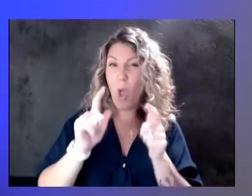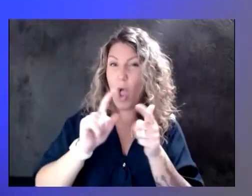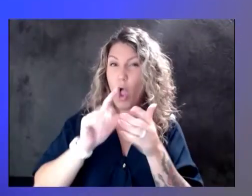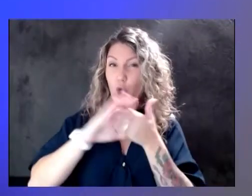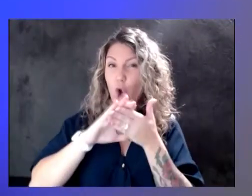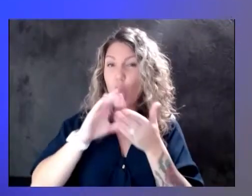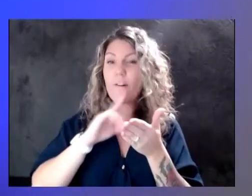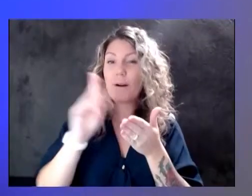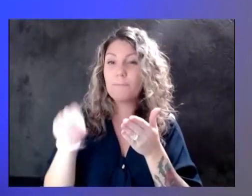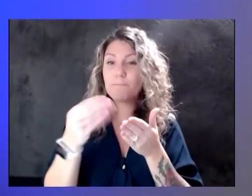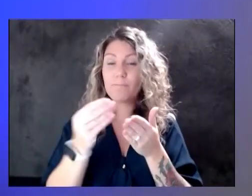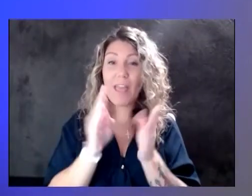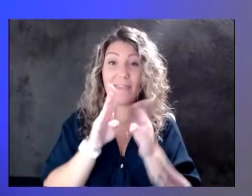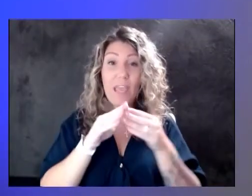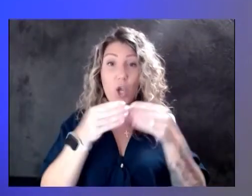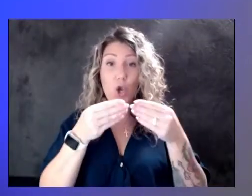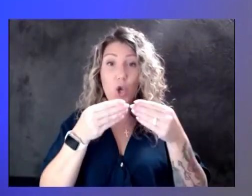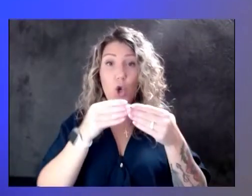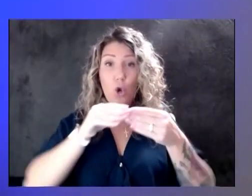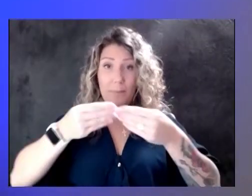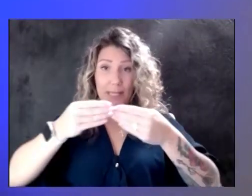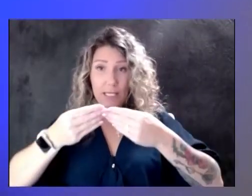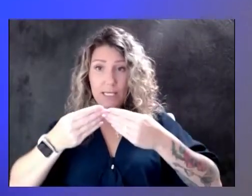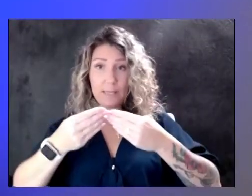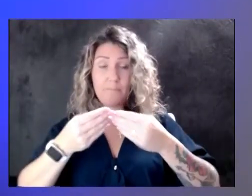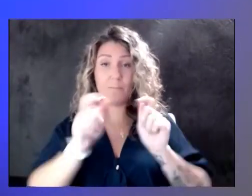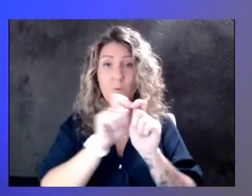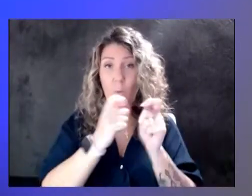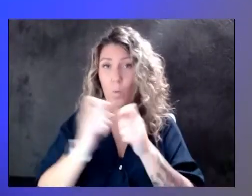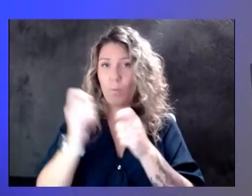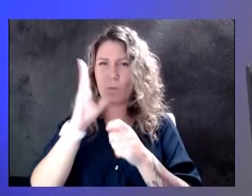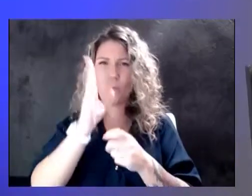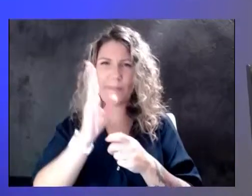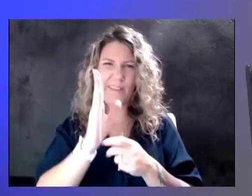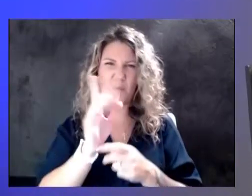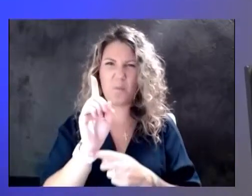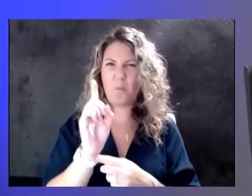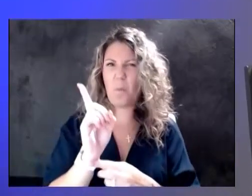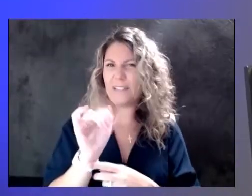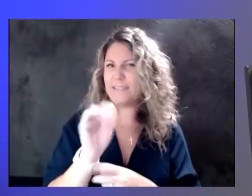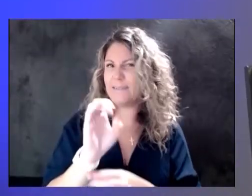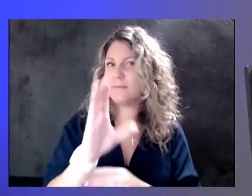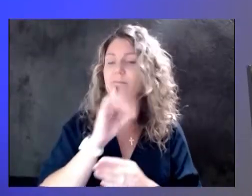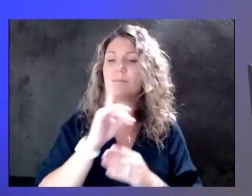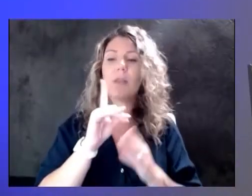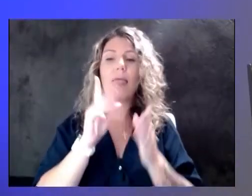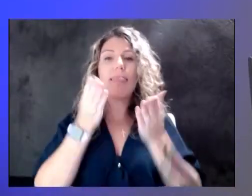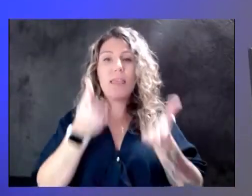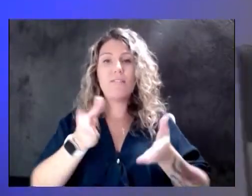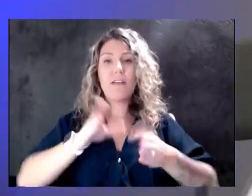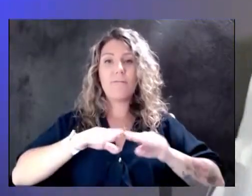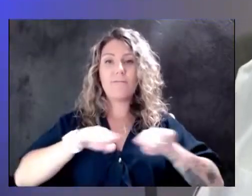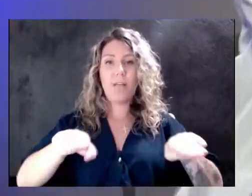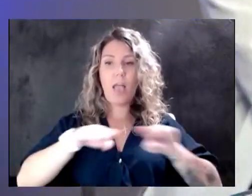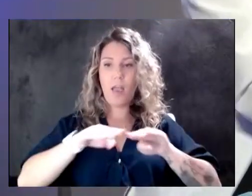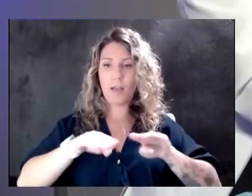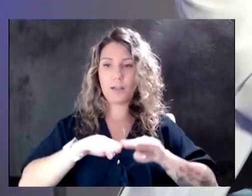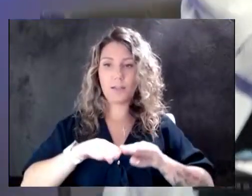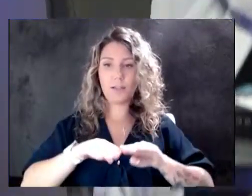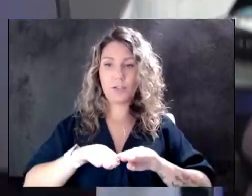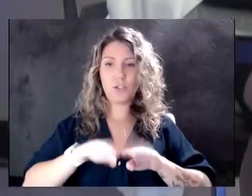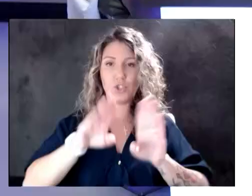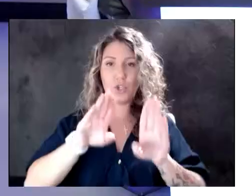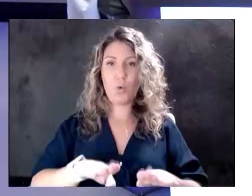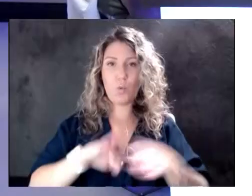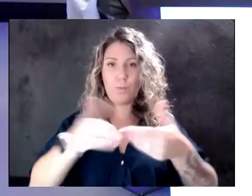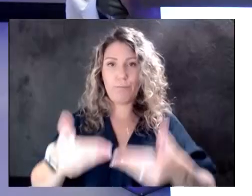Yep, and they do open. We're going to open that in a second. And you want to lay the card flat. So you want the card to kind of be laying flat. Okay. And